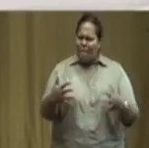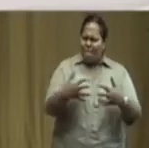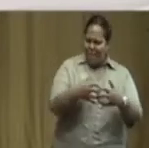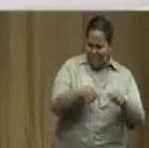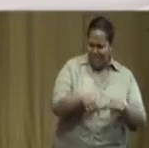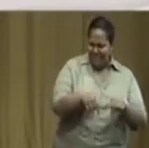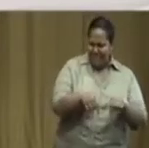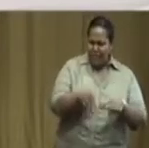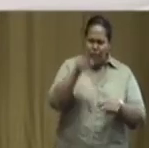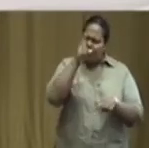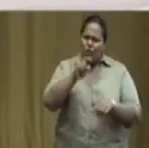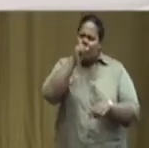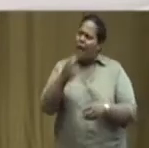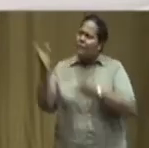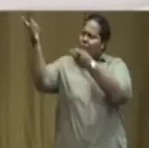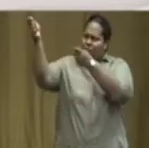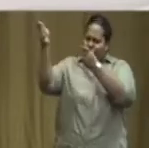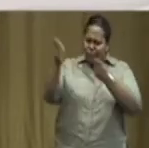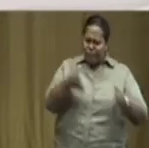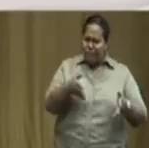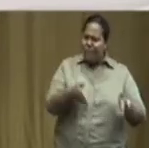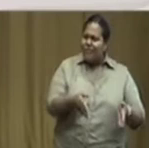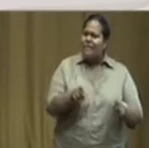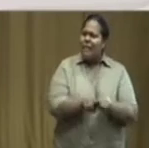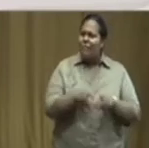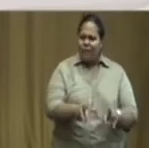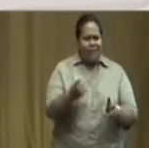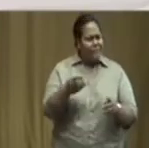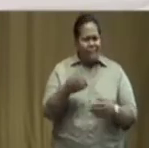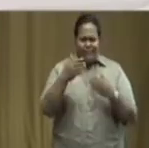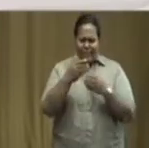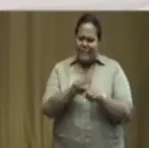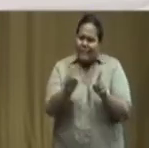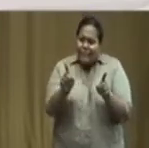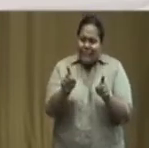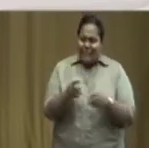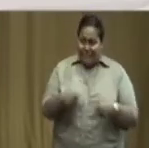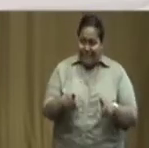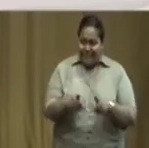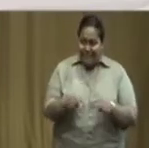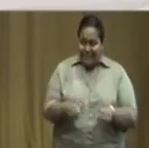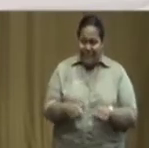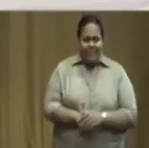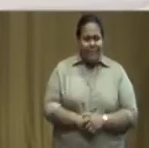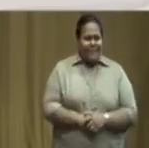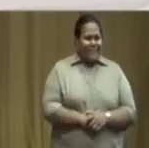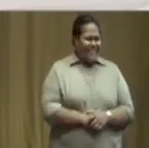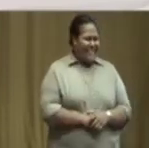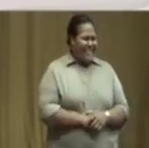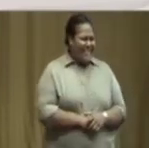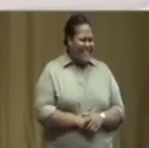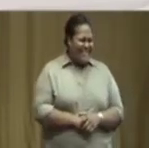transferable. Although our students here are very good talkers in certain contexts, too good